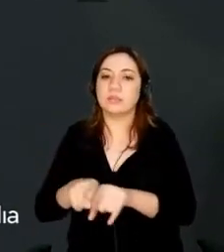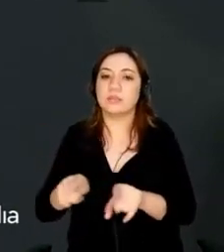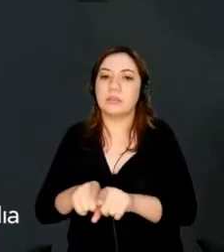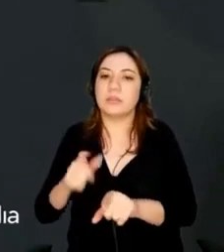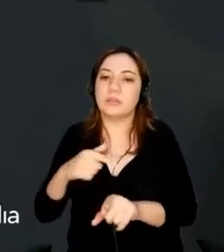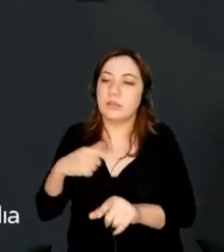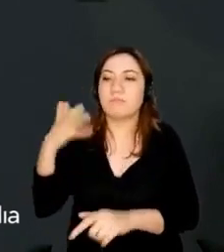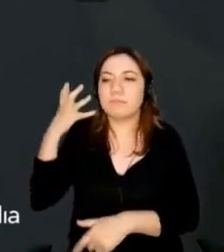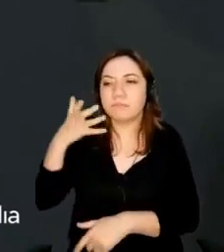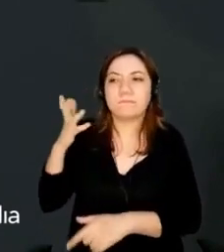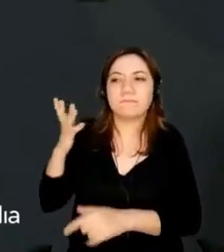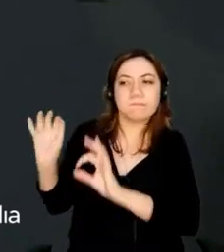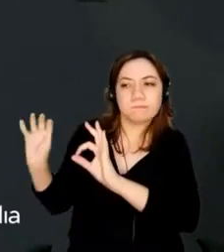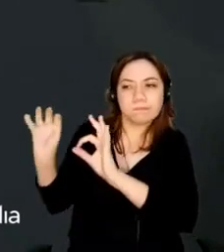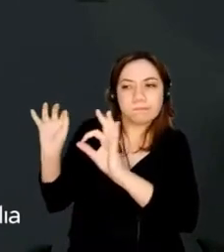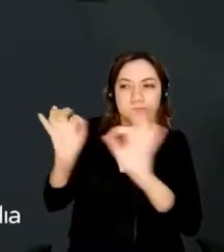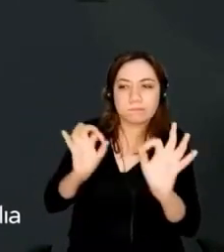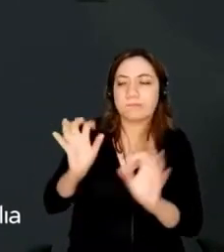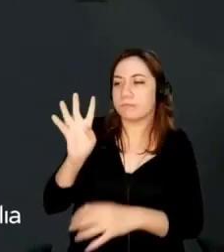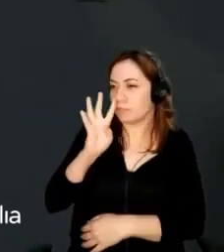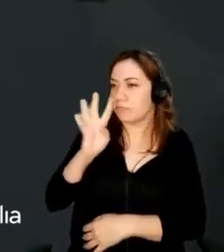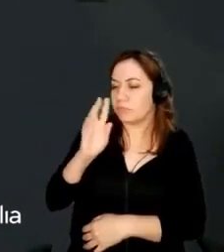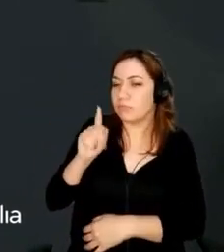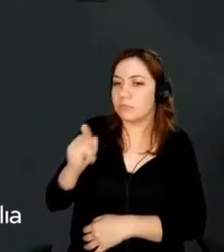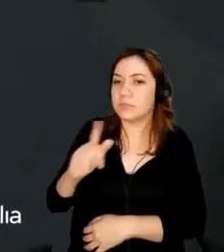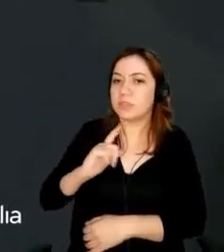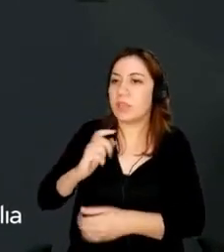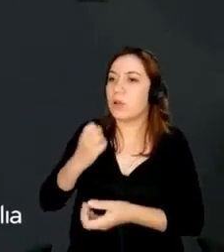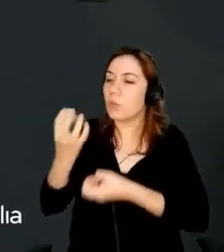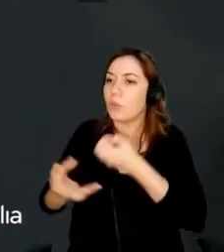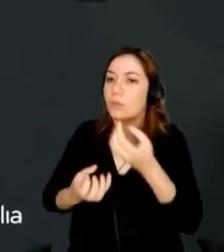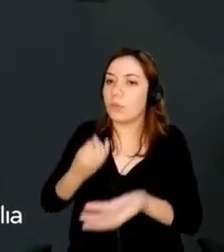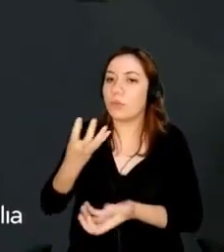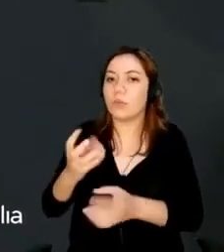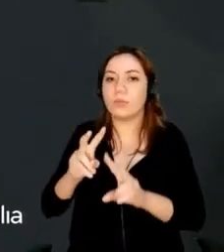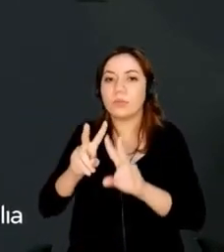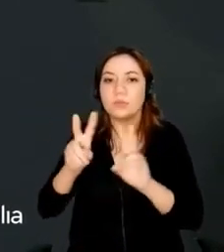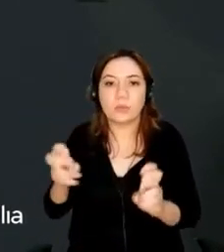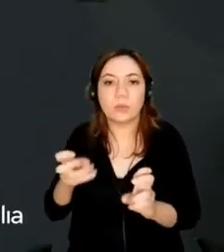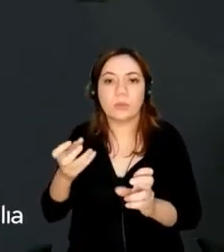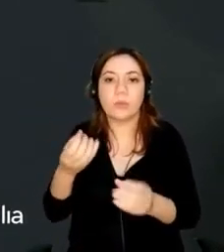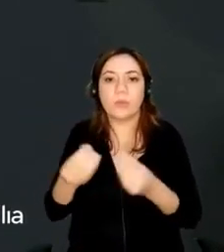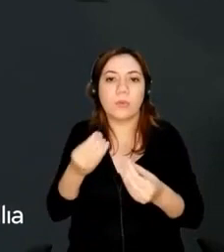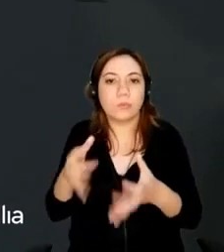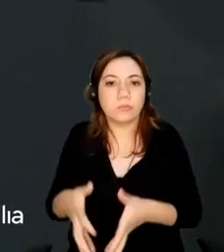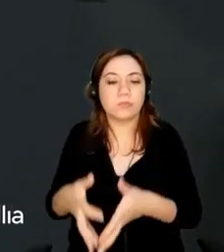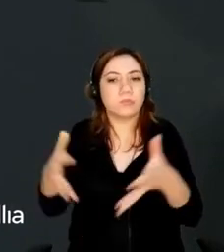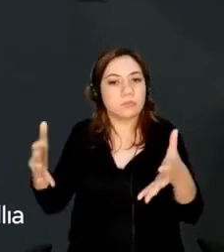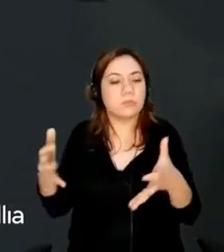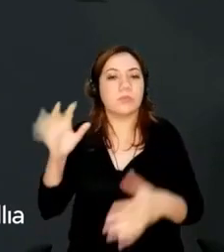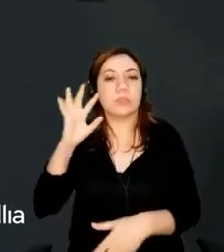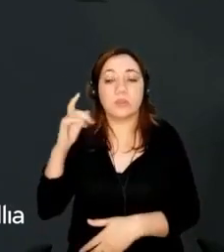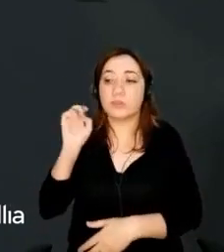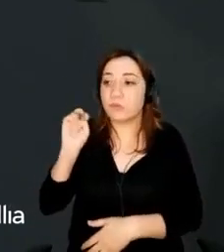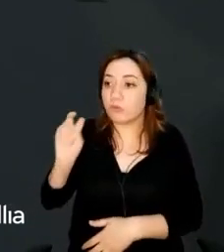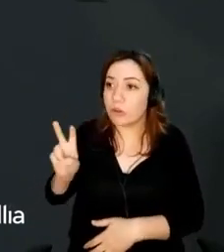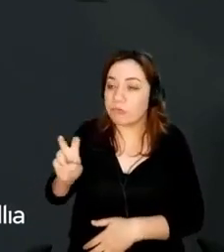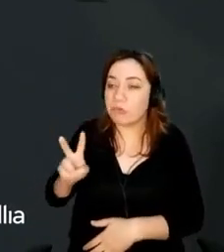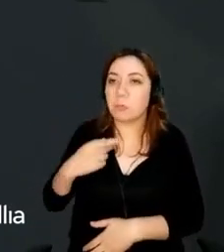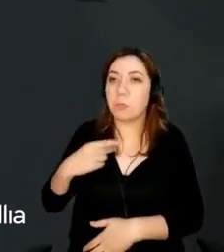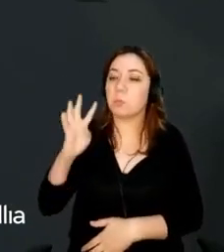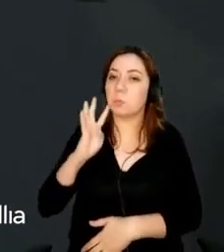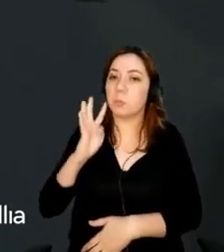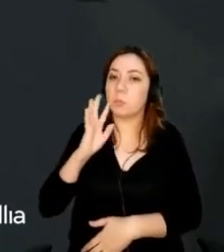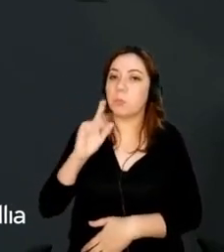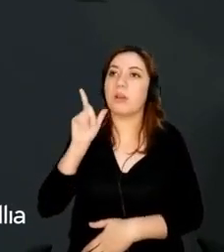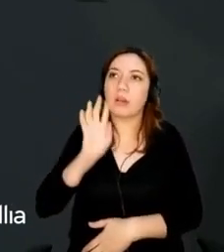earlier, a lot was shared around homegrown solutions that I think are fantastic and are really inspiring to